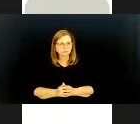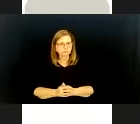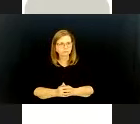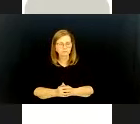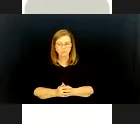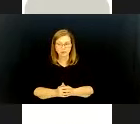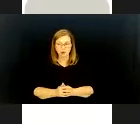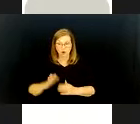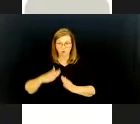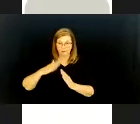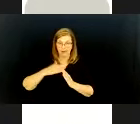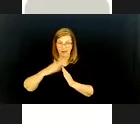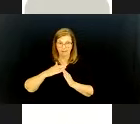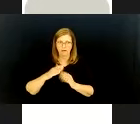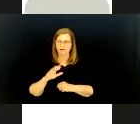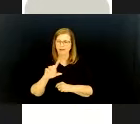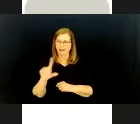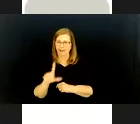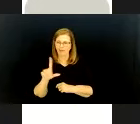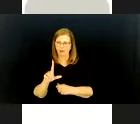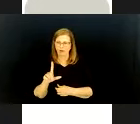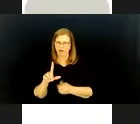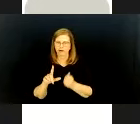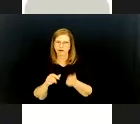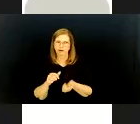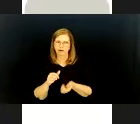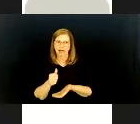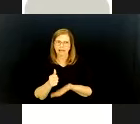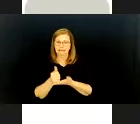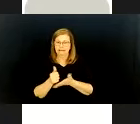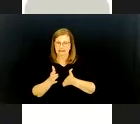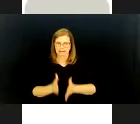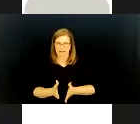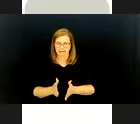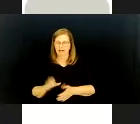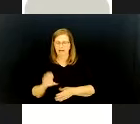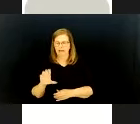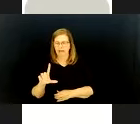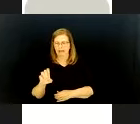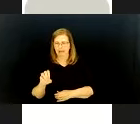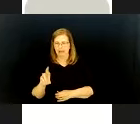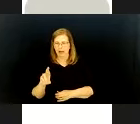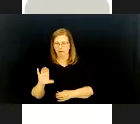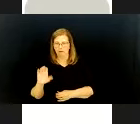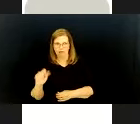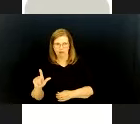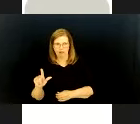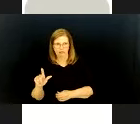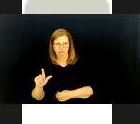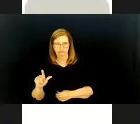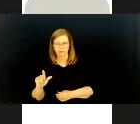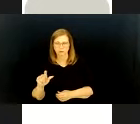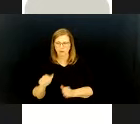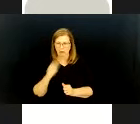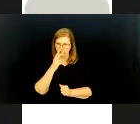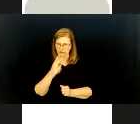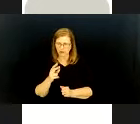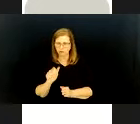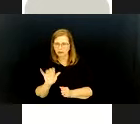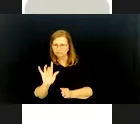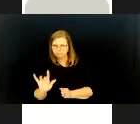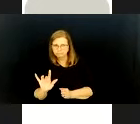top area was library assistant clerical. So you can see that, you can click on